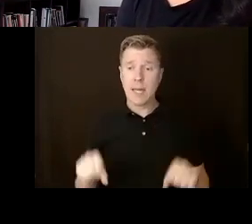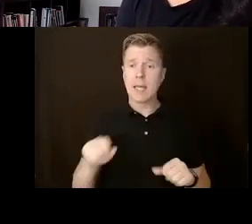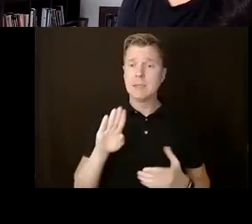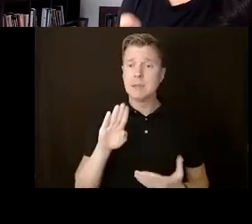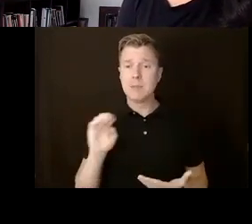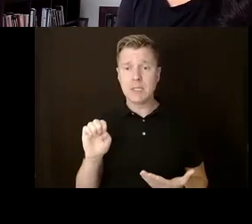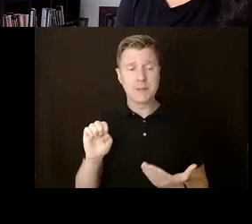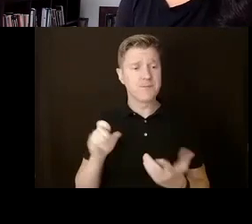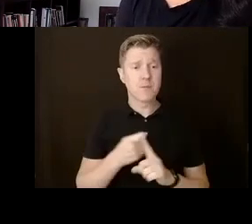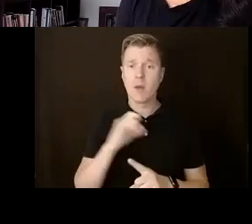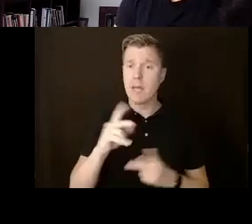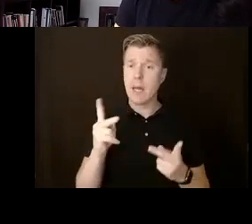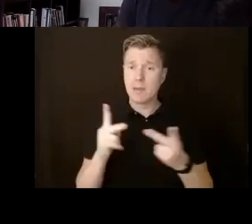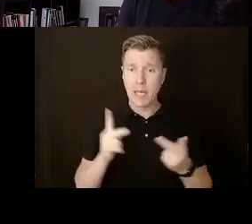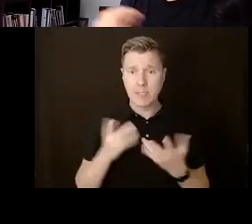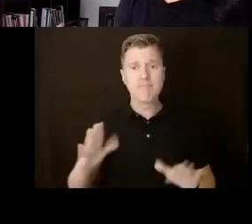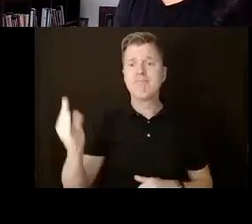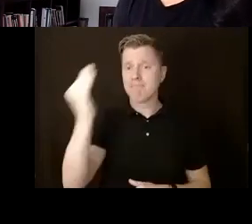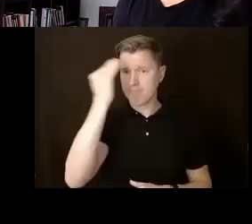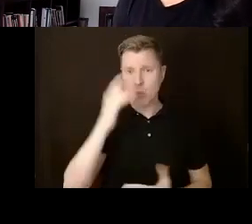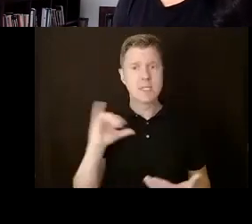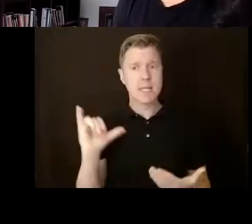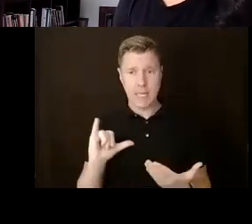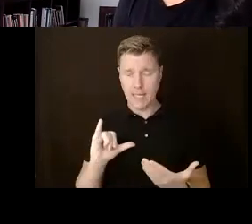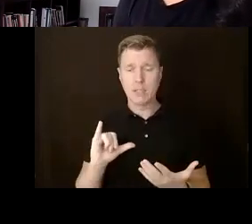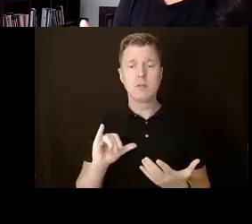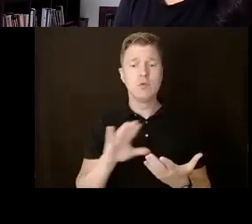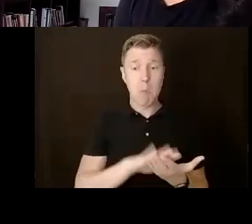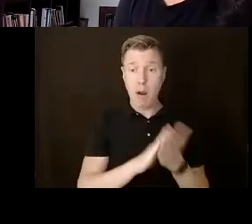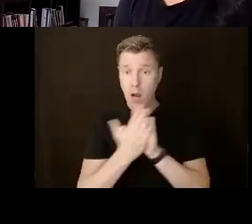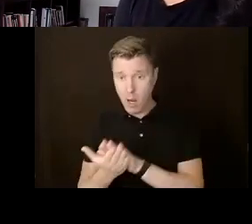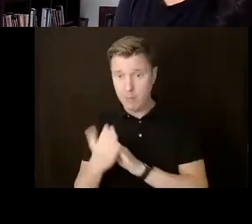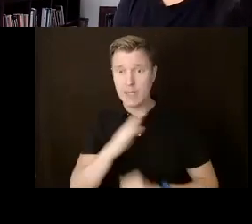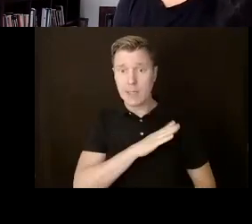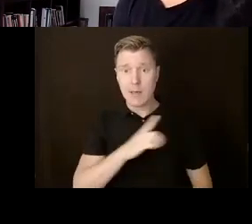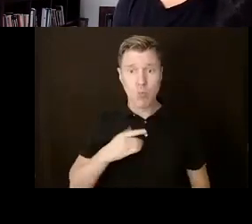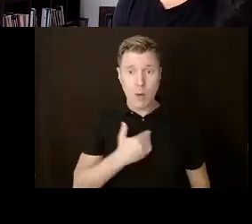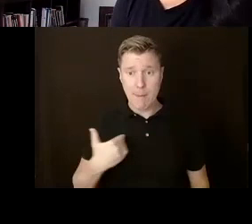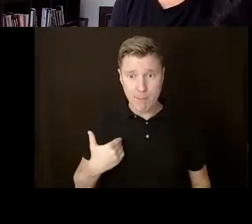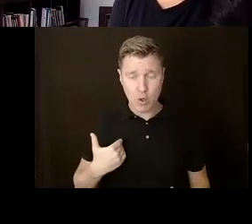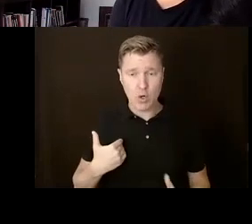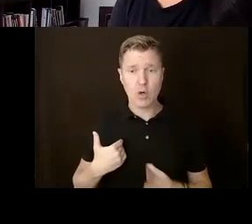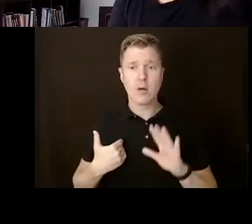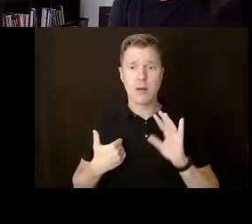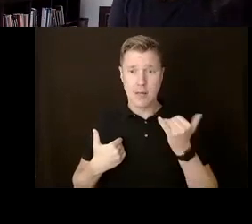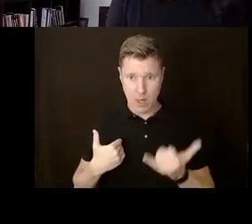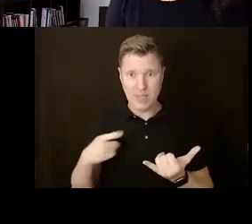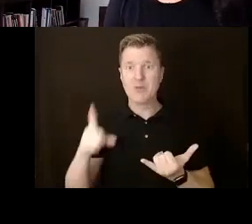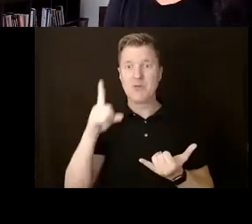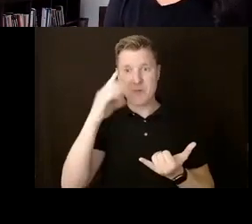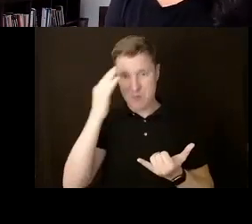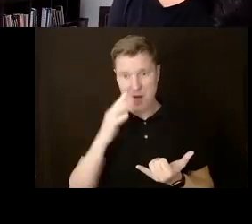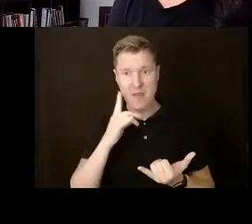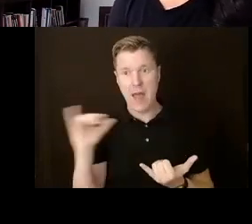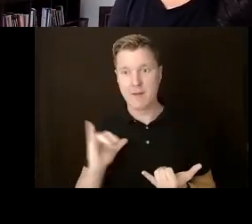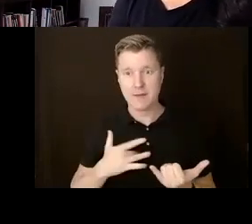that place of like, I know what it's like, to becoming a board member, to being like, okay, well, now I need to know what this is like. What